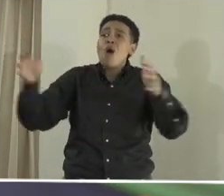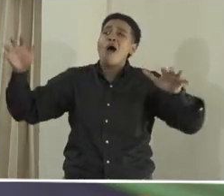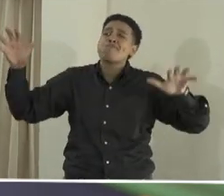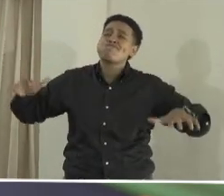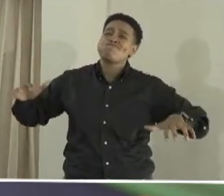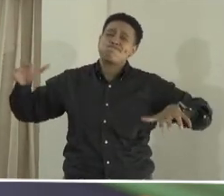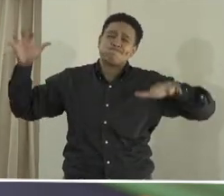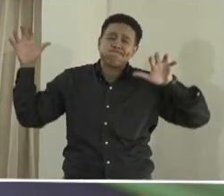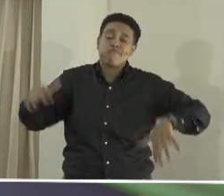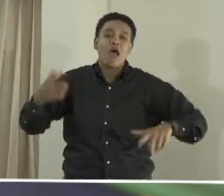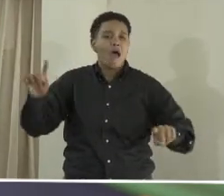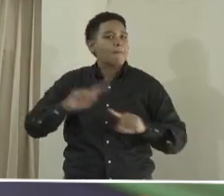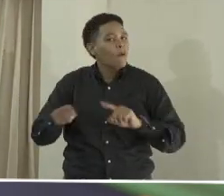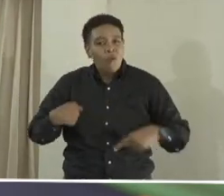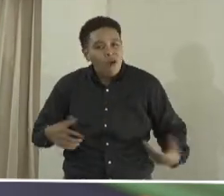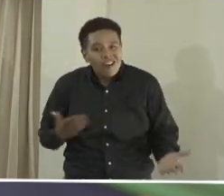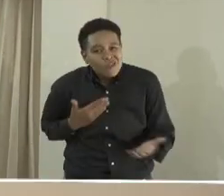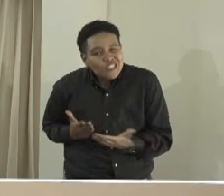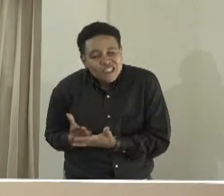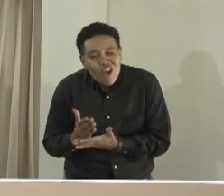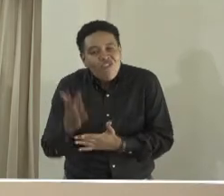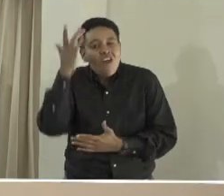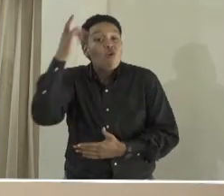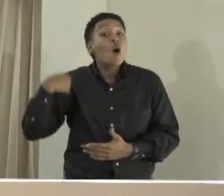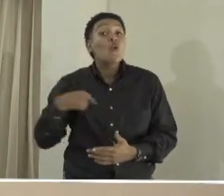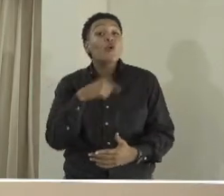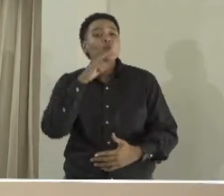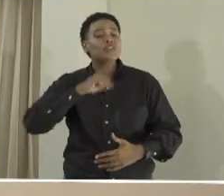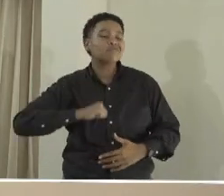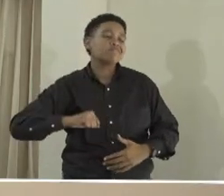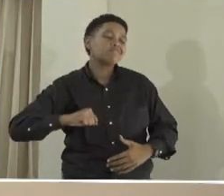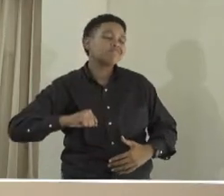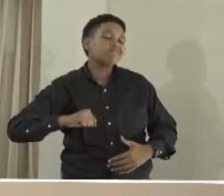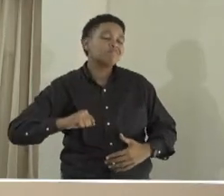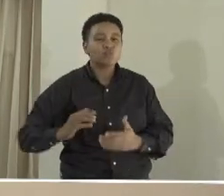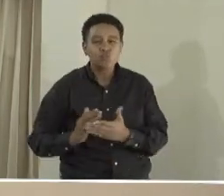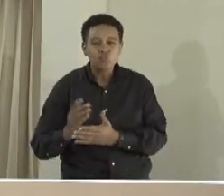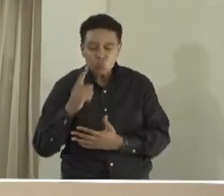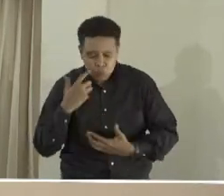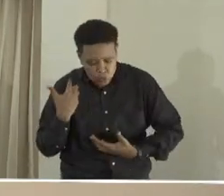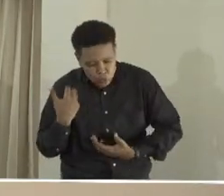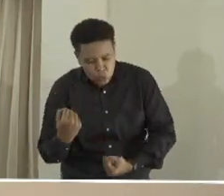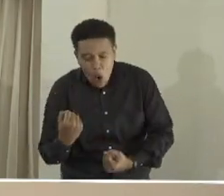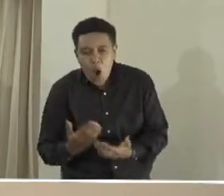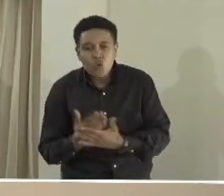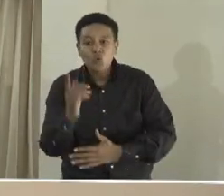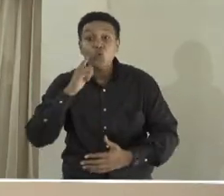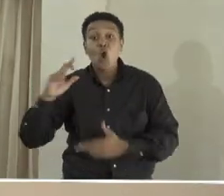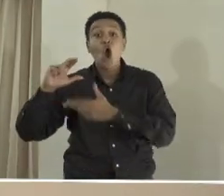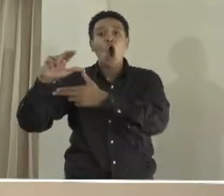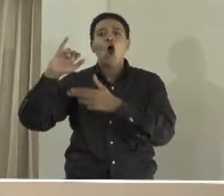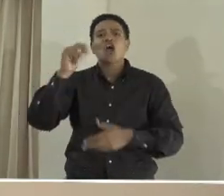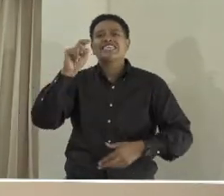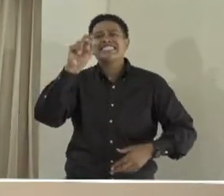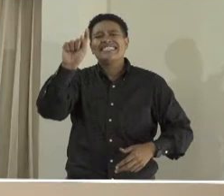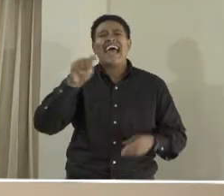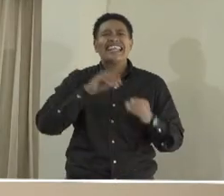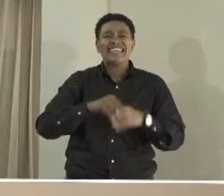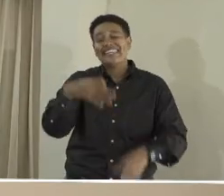rains, but we survived, for we were resilient and strong. Hurricane Janet